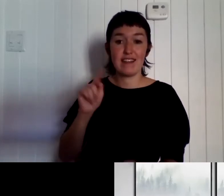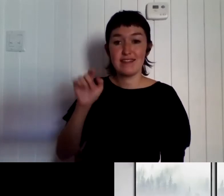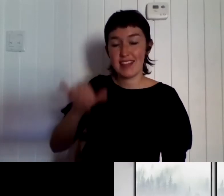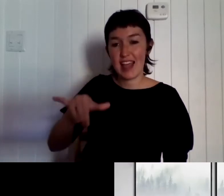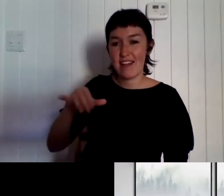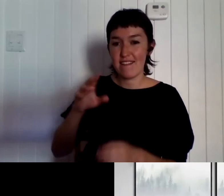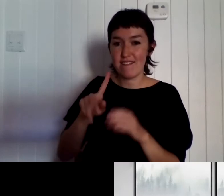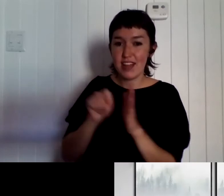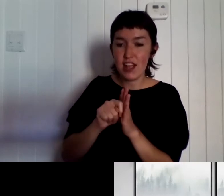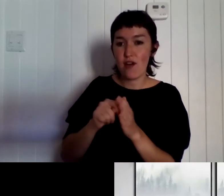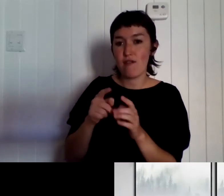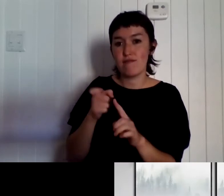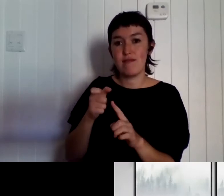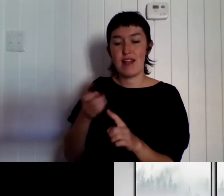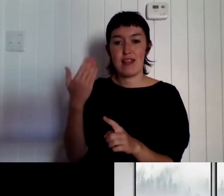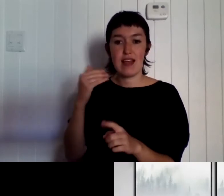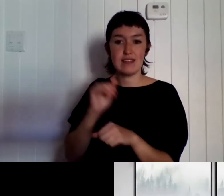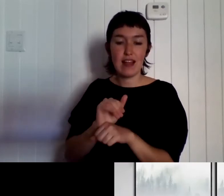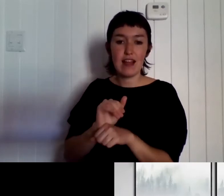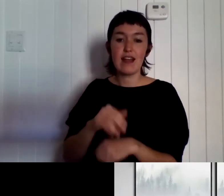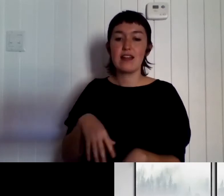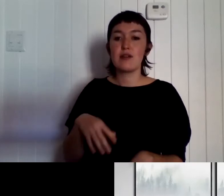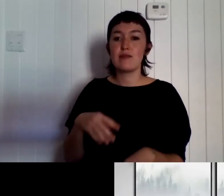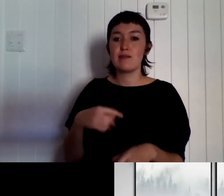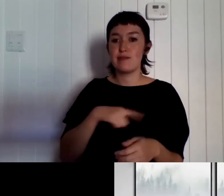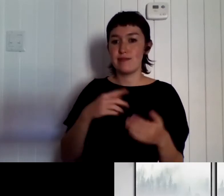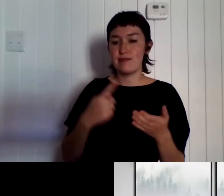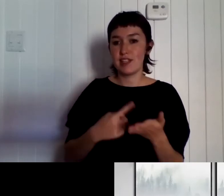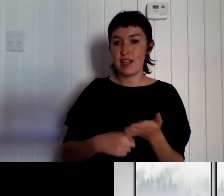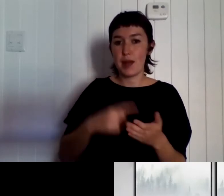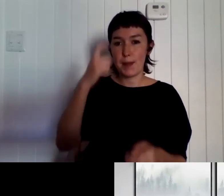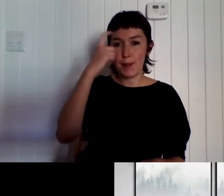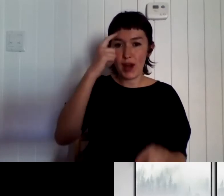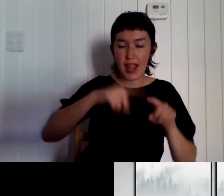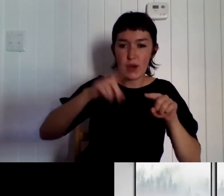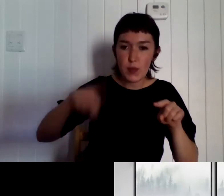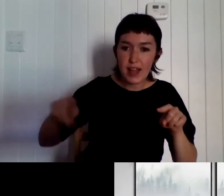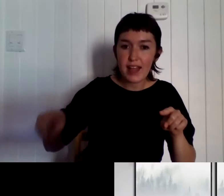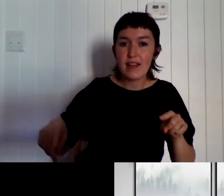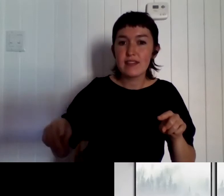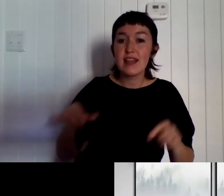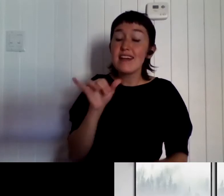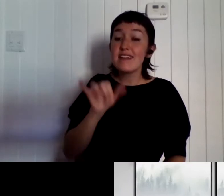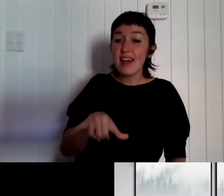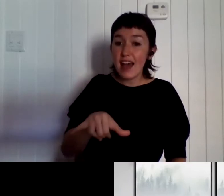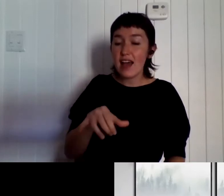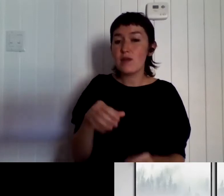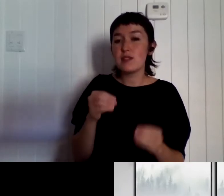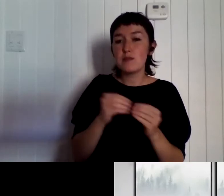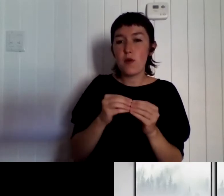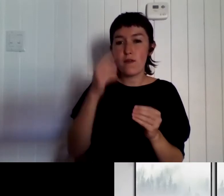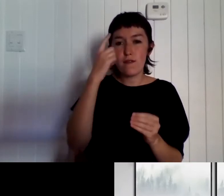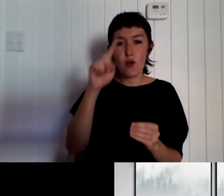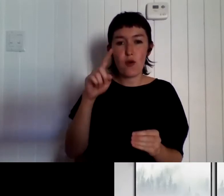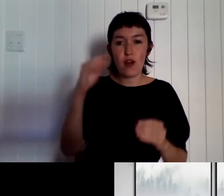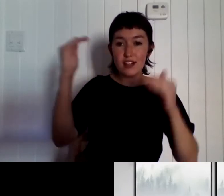the brain waves in different parts of sleep. I will say that session was geared toward adults, but I don't believe I cursed